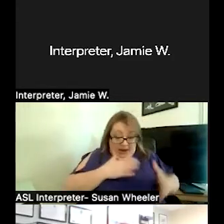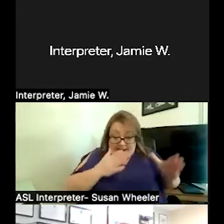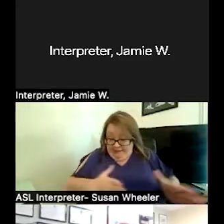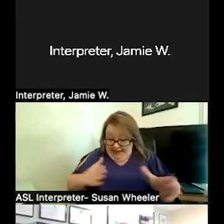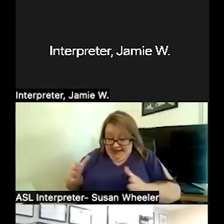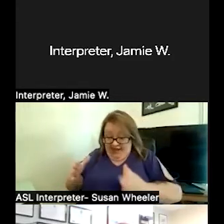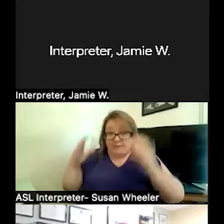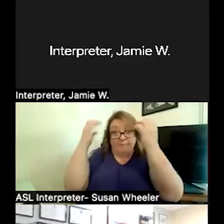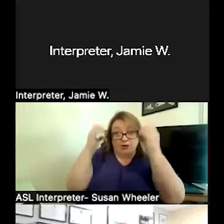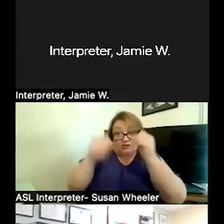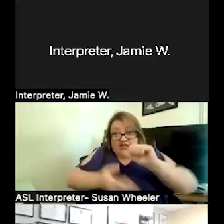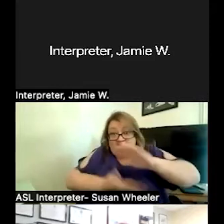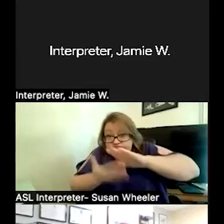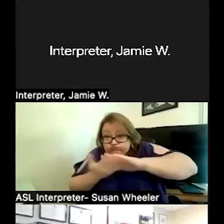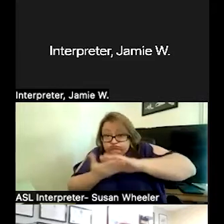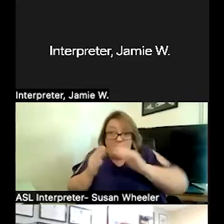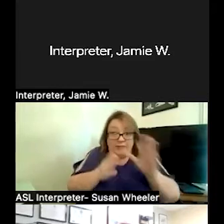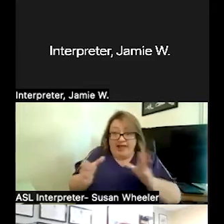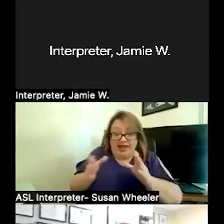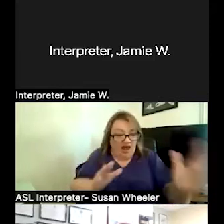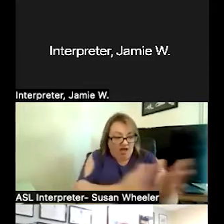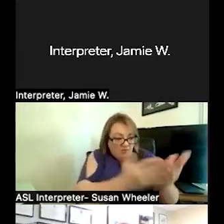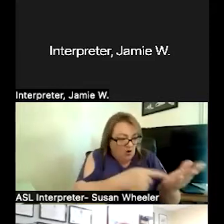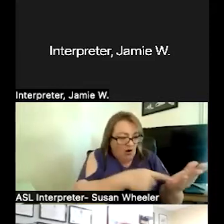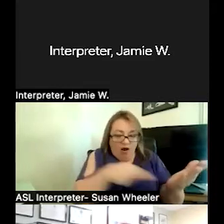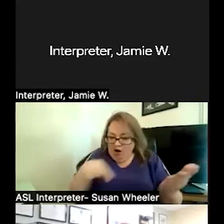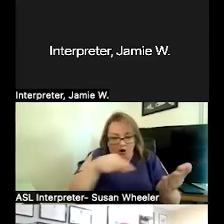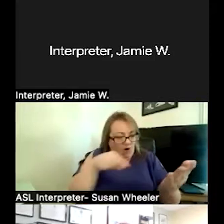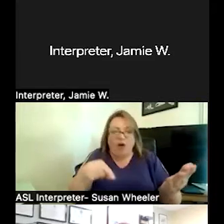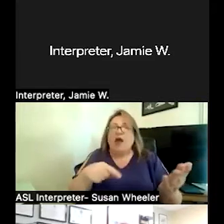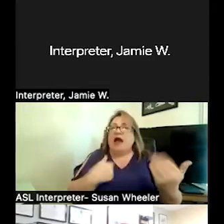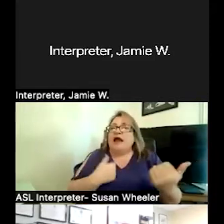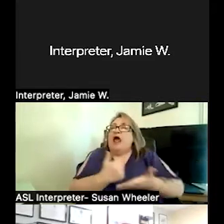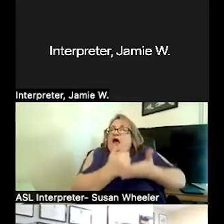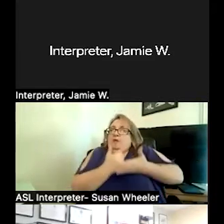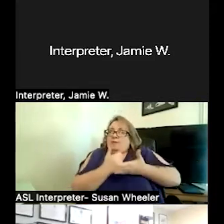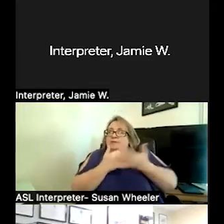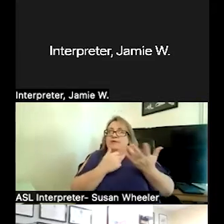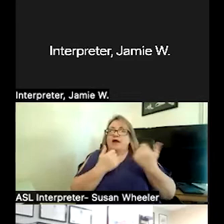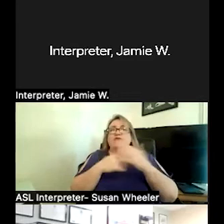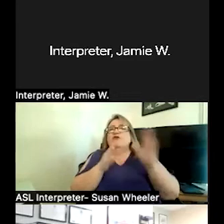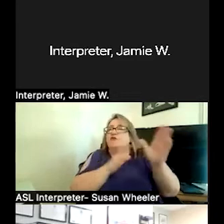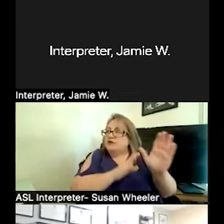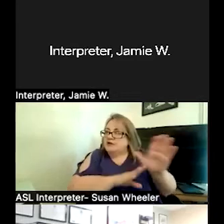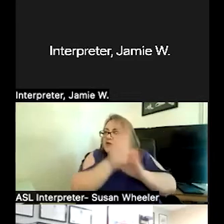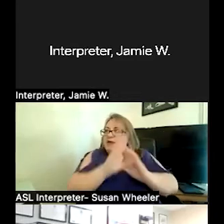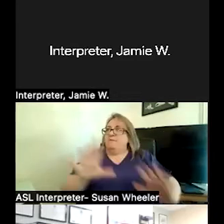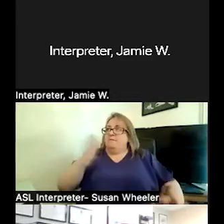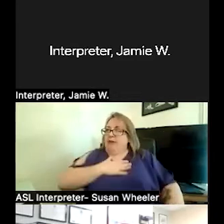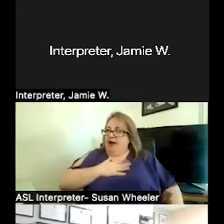emergency operations plan, and then to develop your policy procedures in your planning. Next.